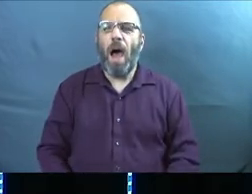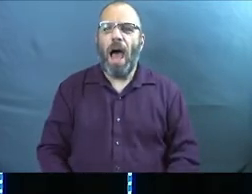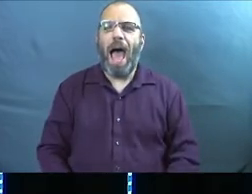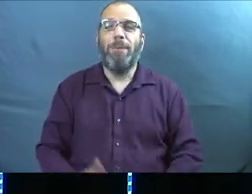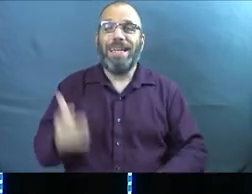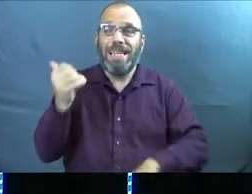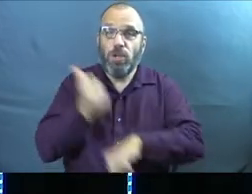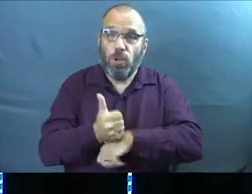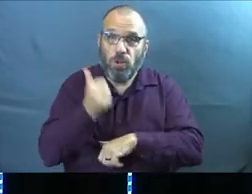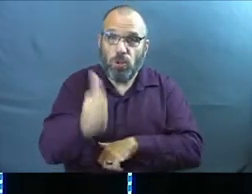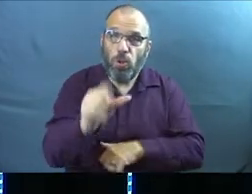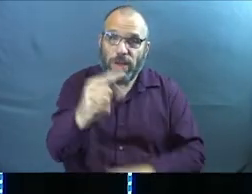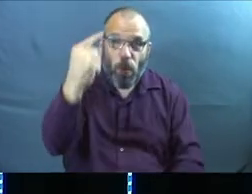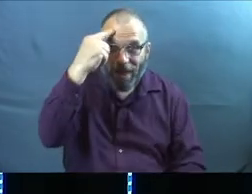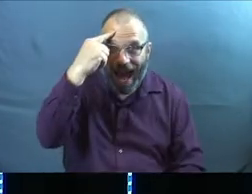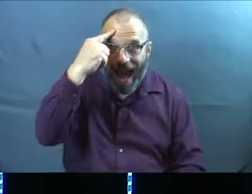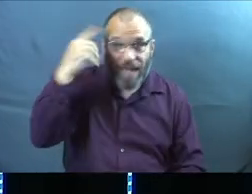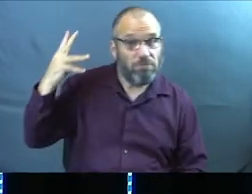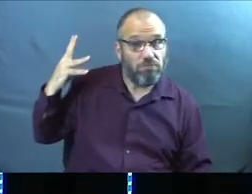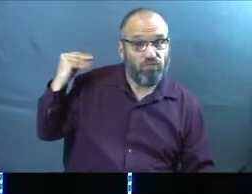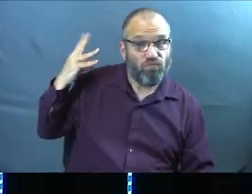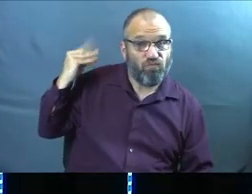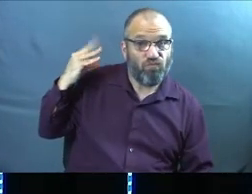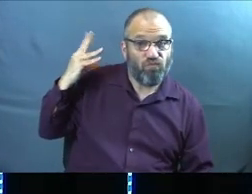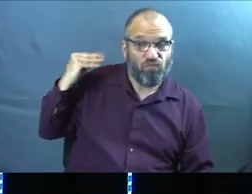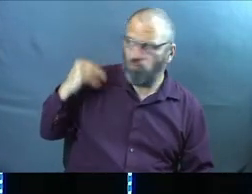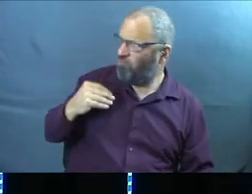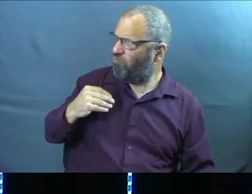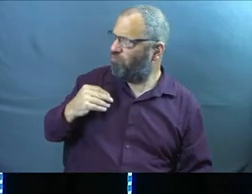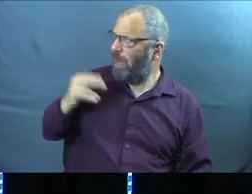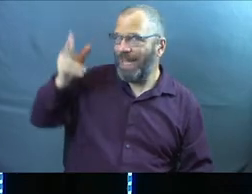accuses you in your mind every day.